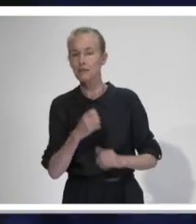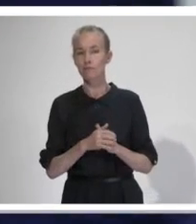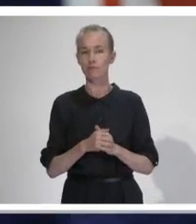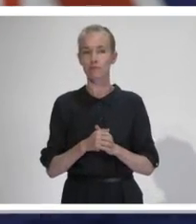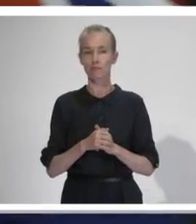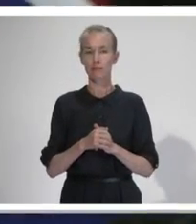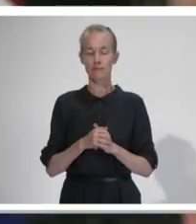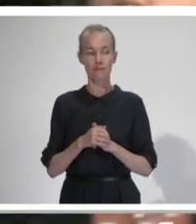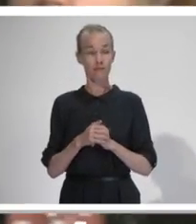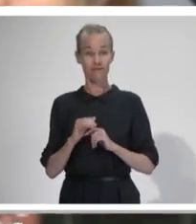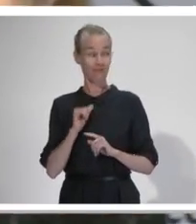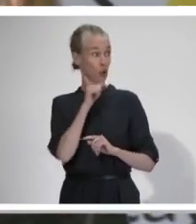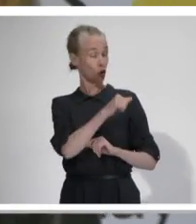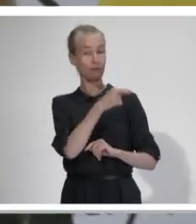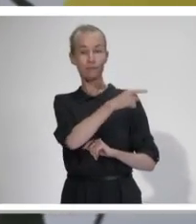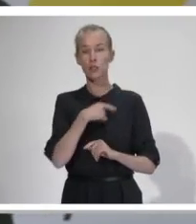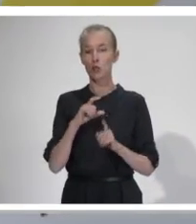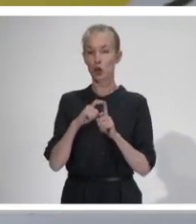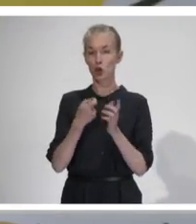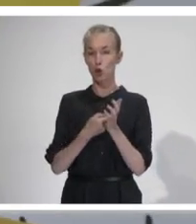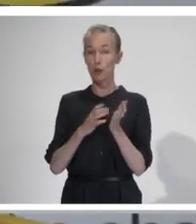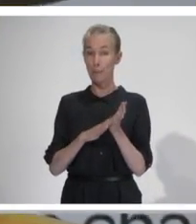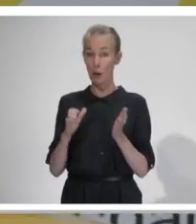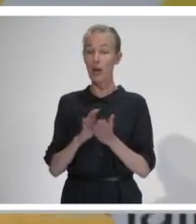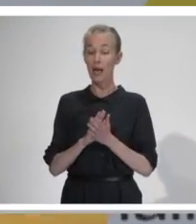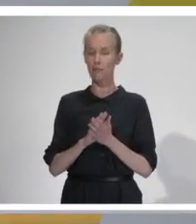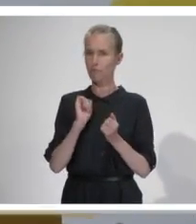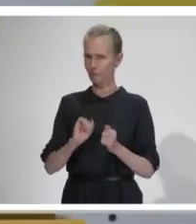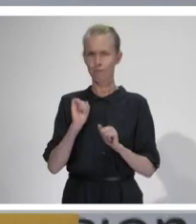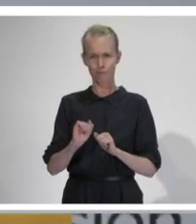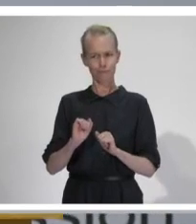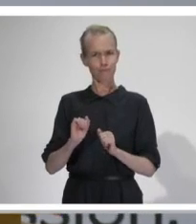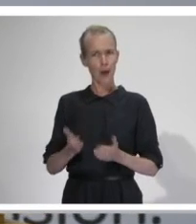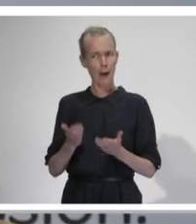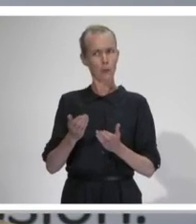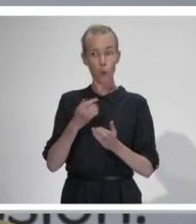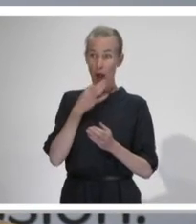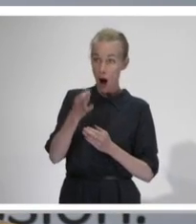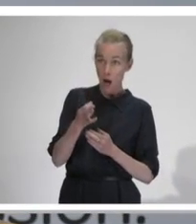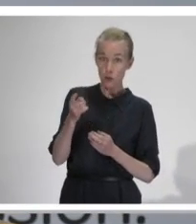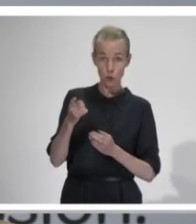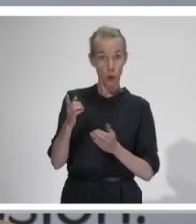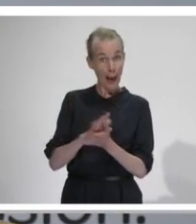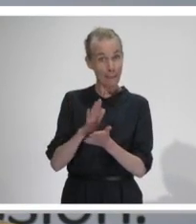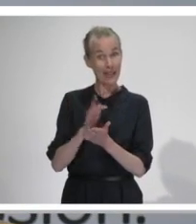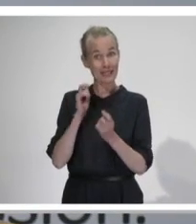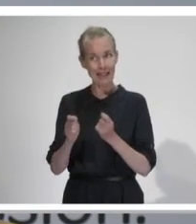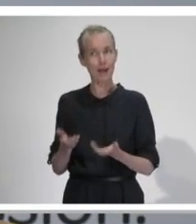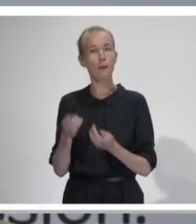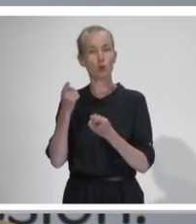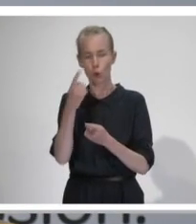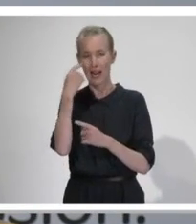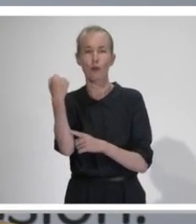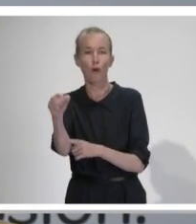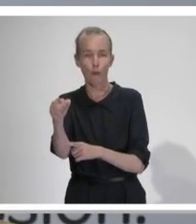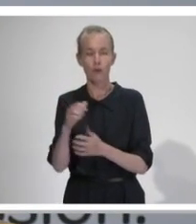completely voluntary. I've got some feedback on how it went yesterday in Queenstown, and that went very well. There was a high